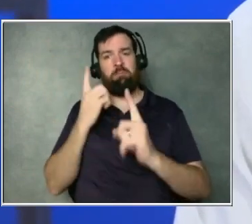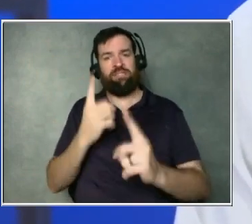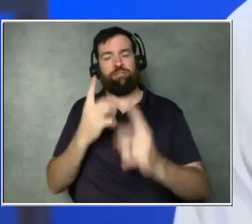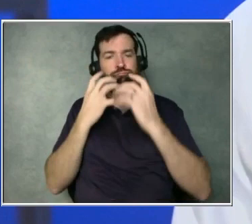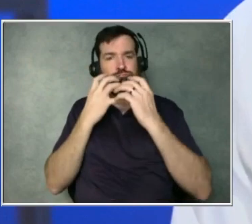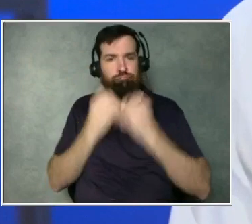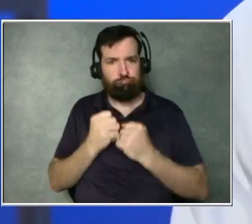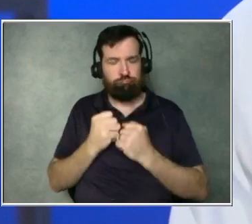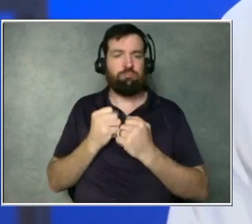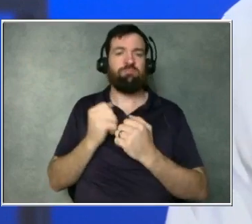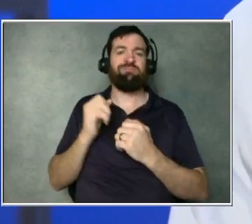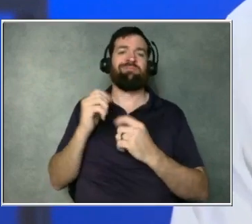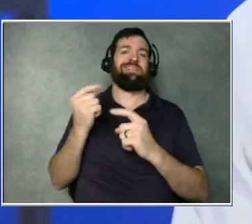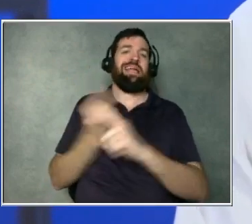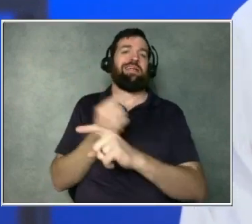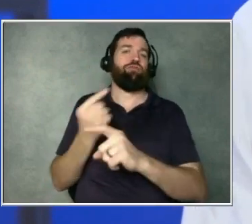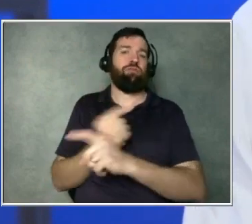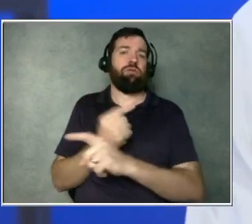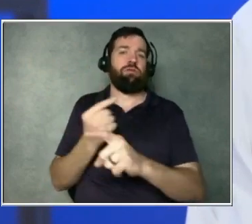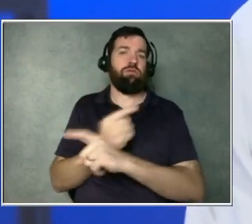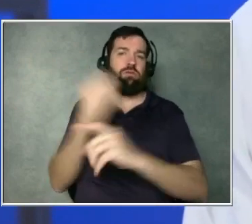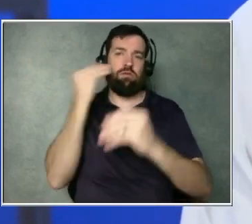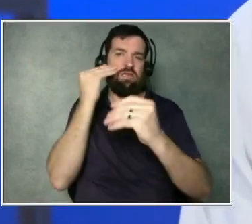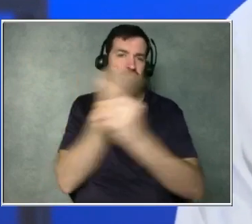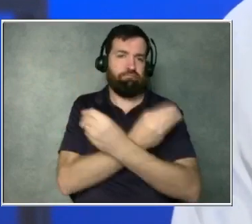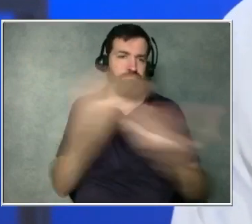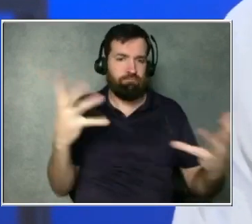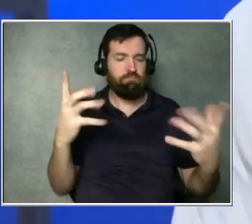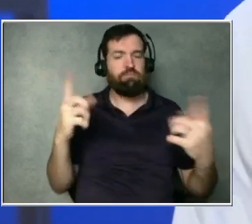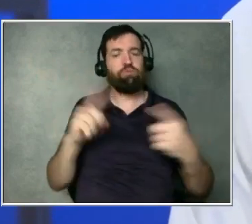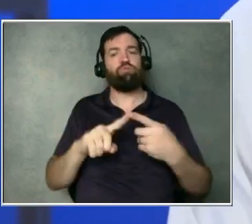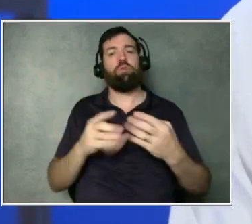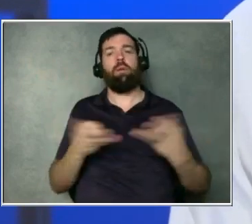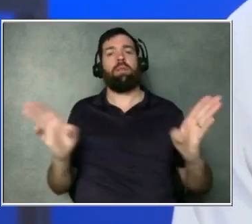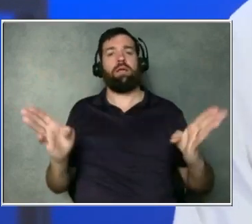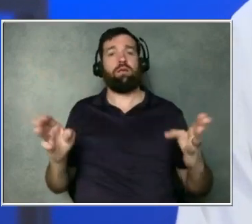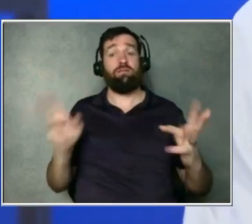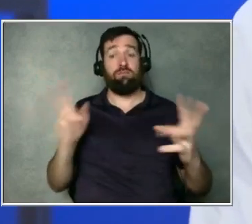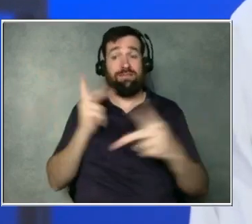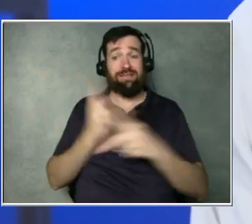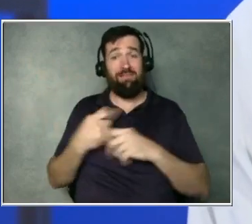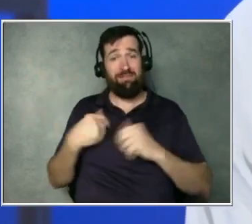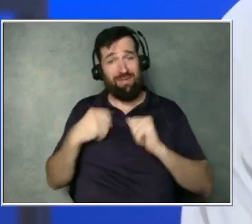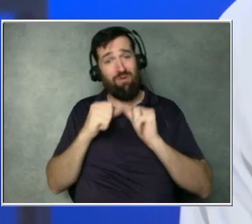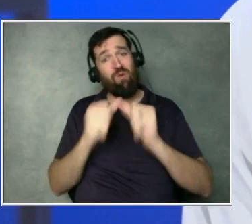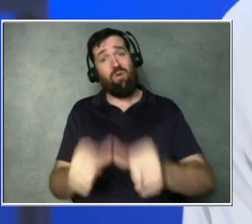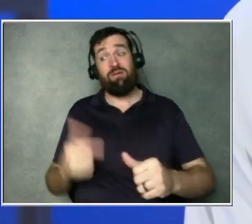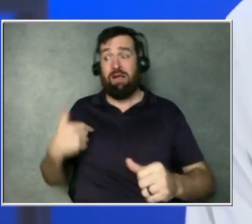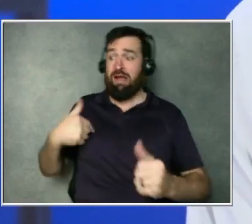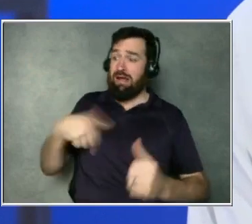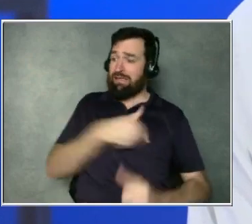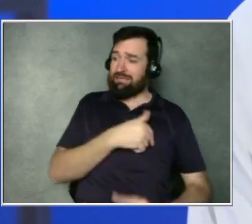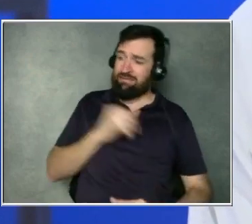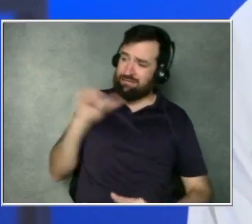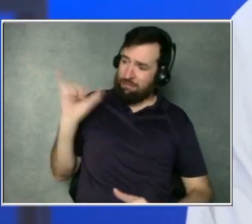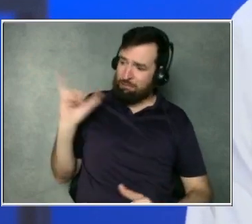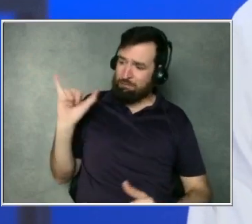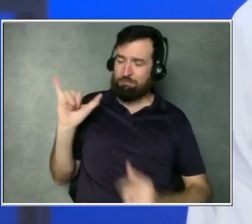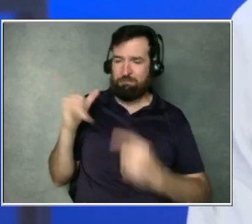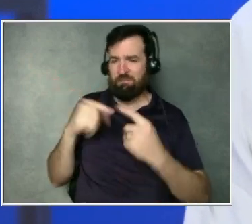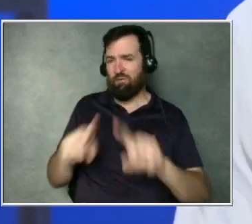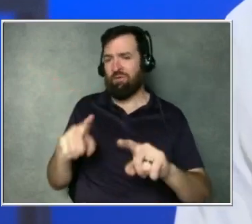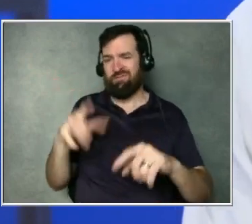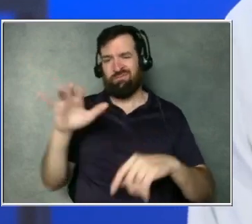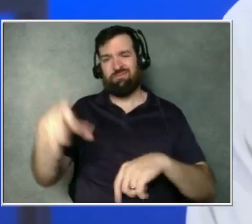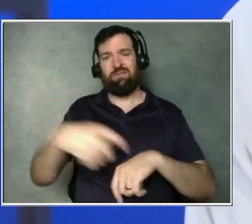that accurate information to the general public. And that really kept me going. I think that kept us going during all of that time, especially